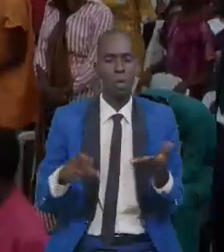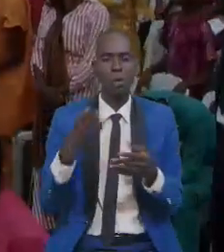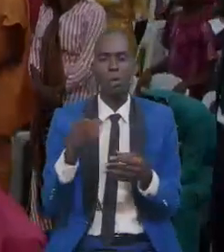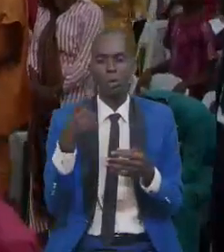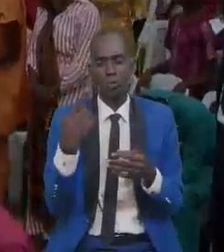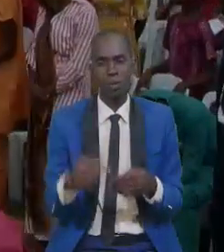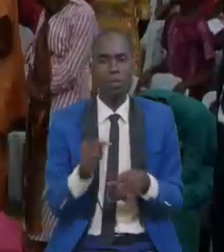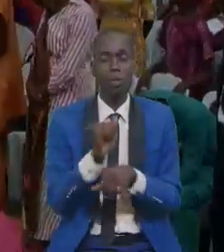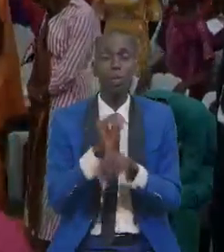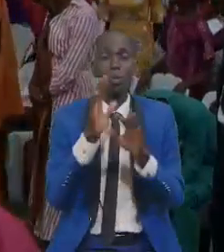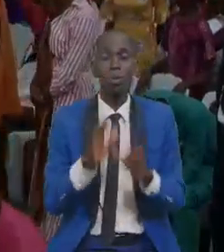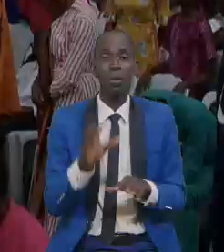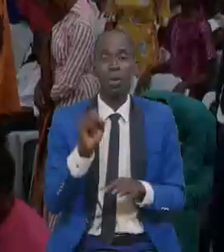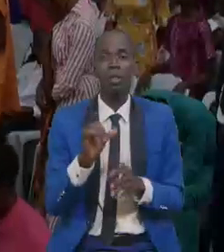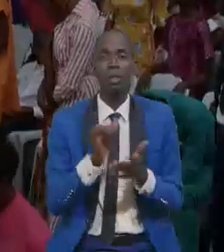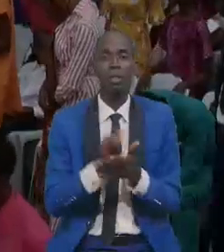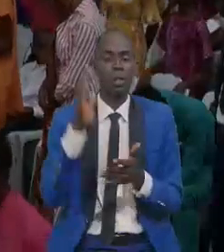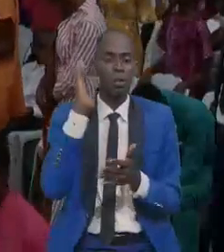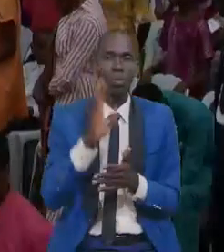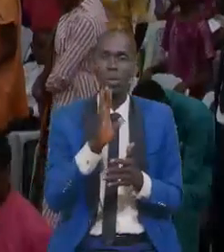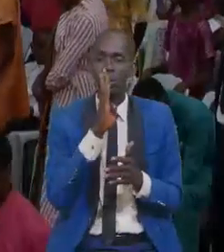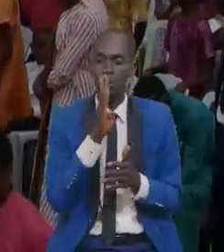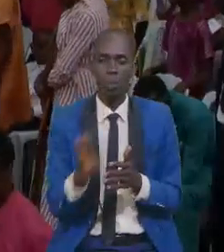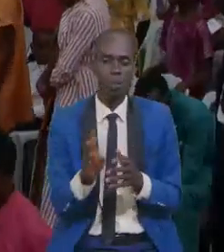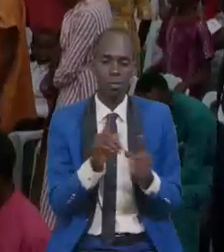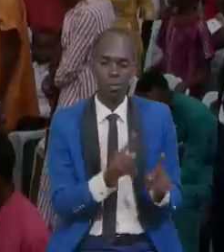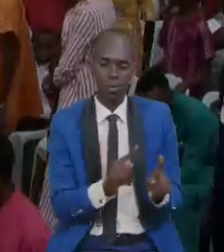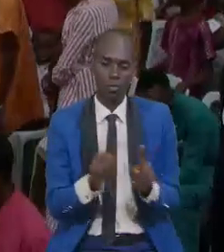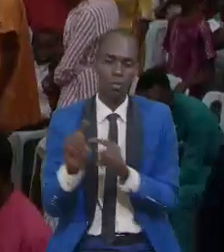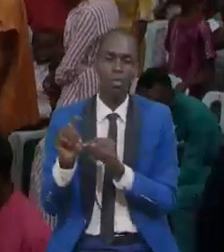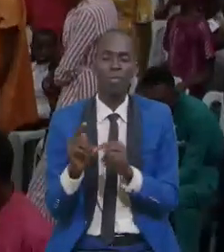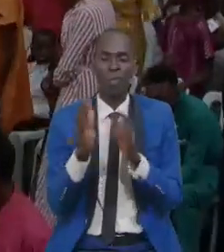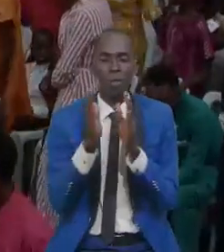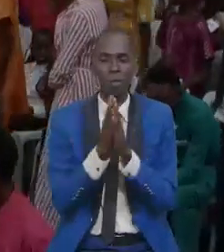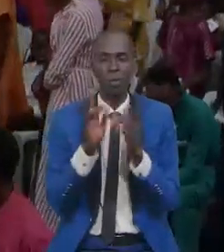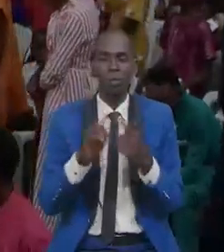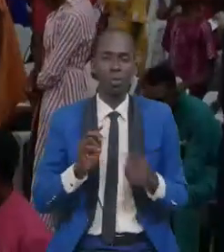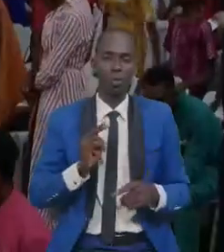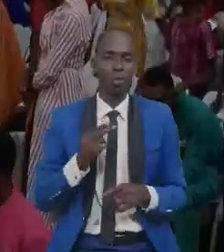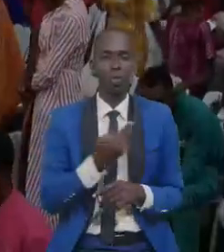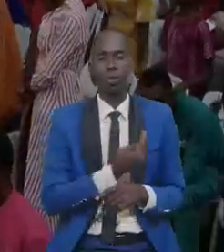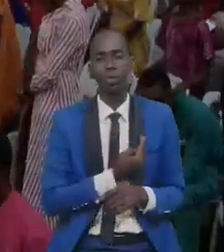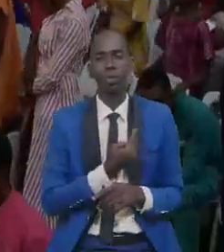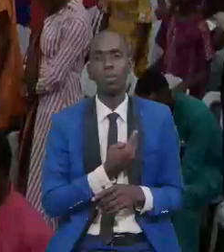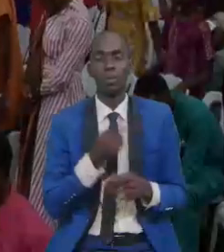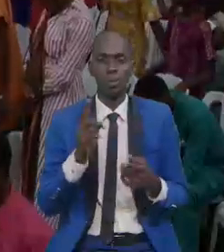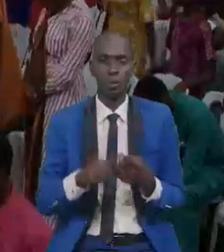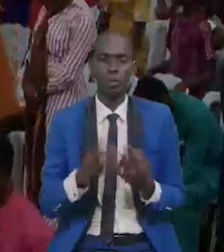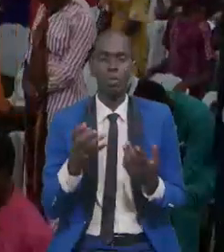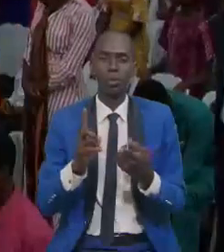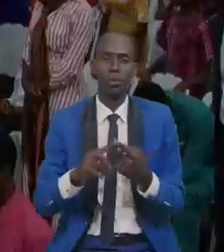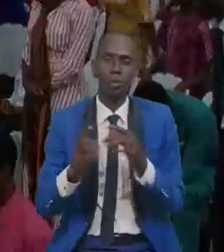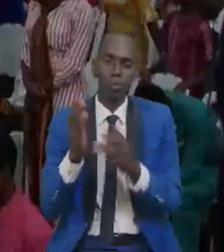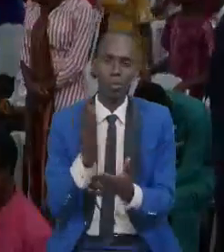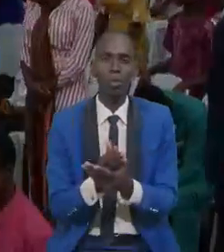that will be transmitting their prayers to us to attempt to stop the